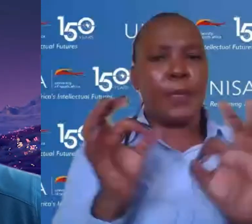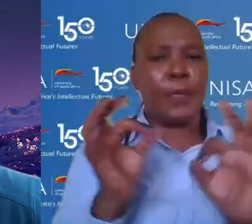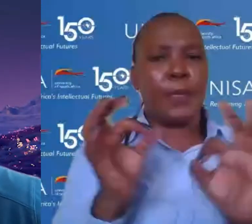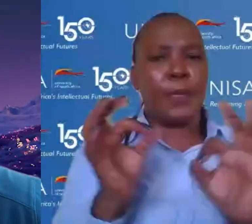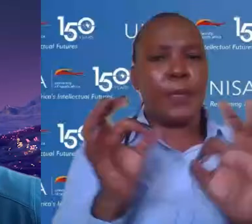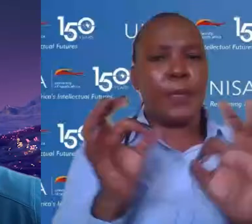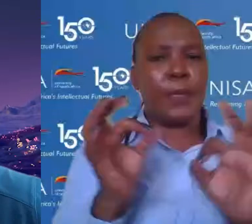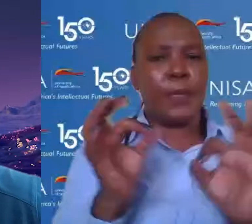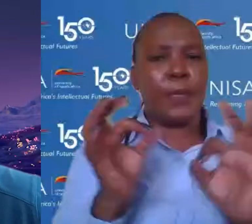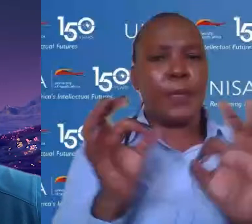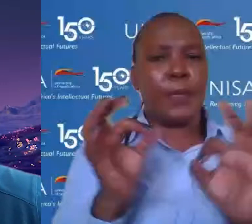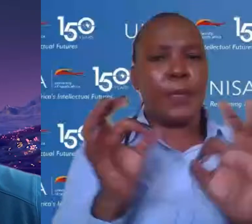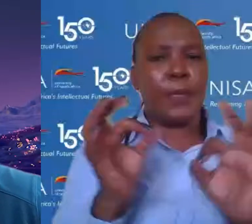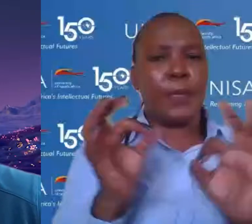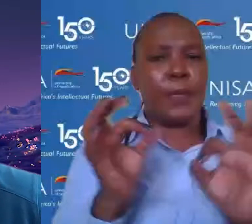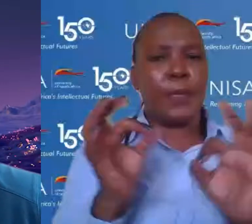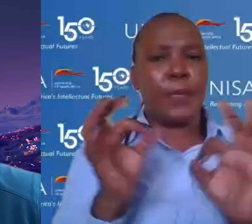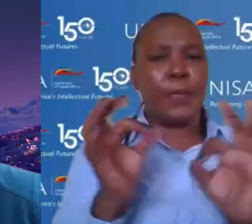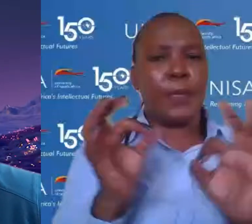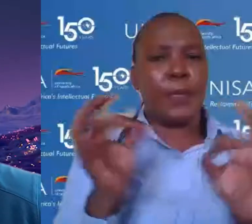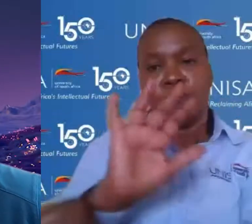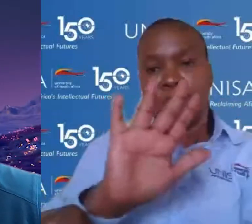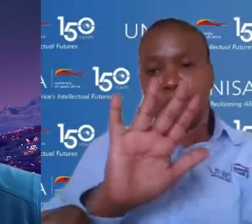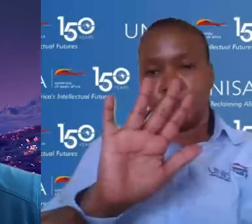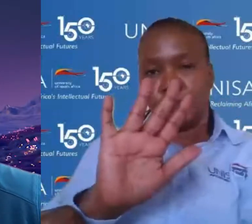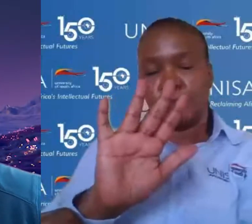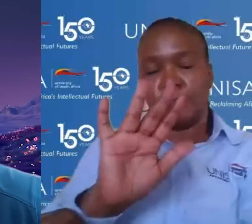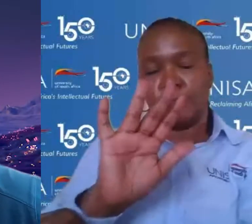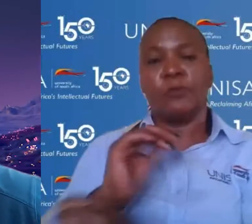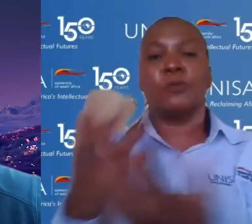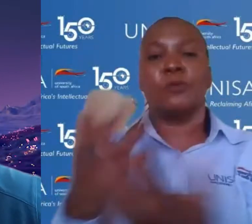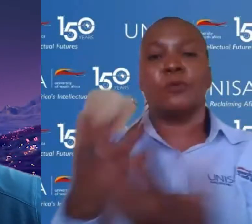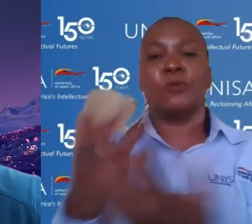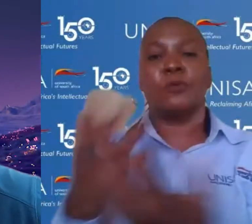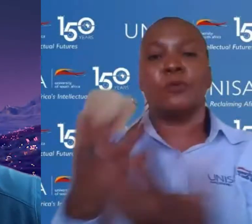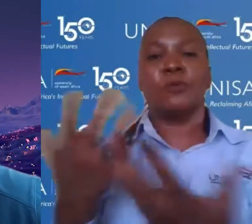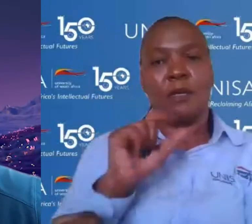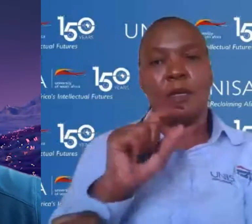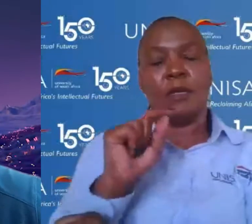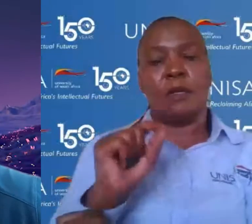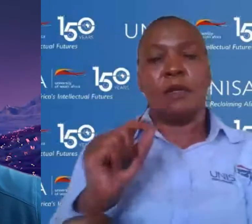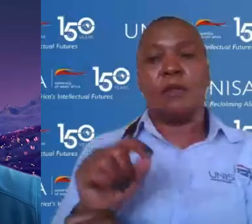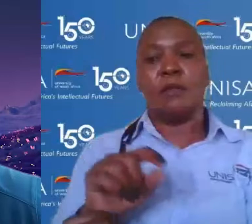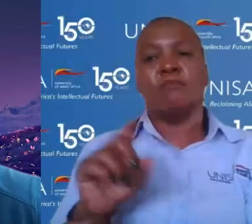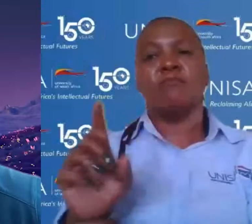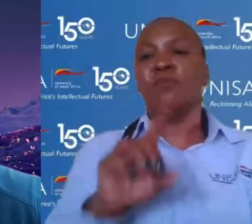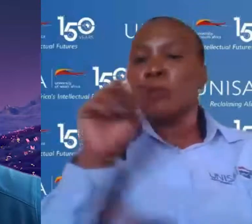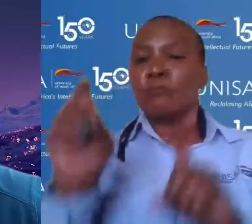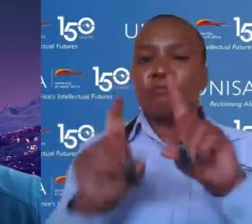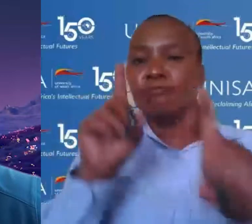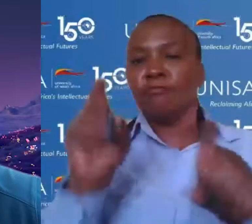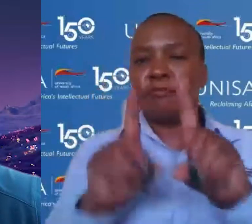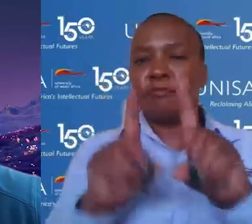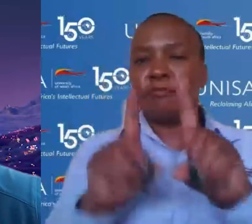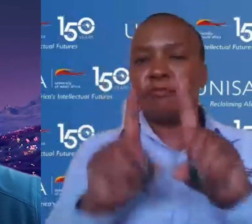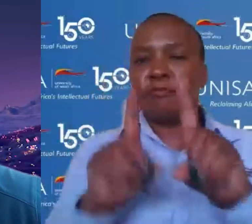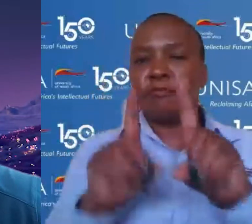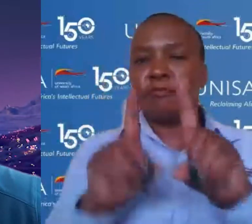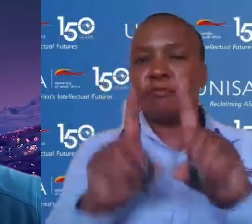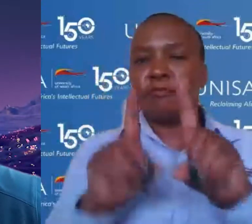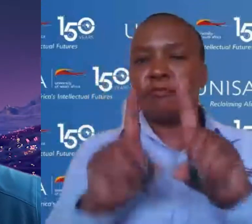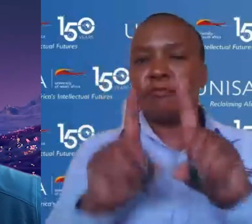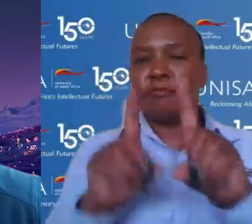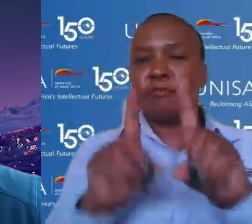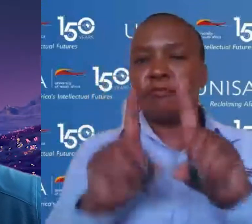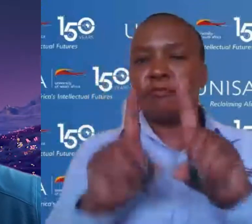have to hang in there, but keep making those inquiries so that by the